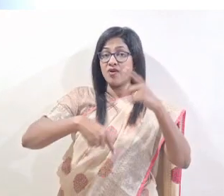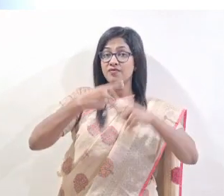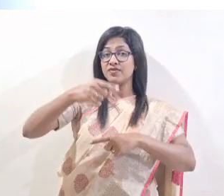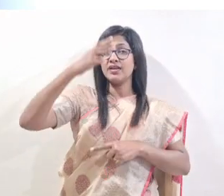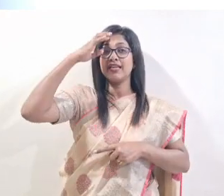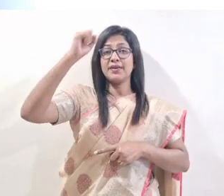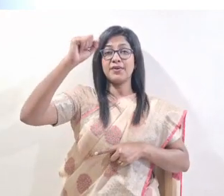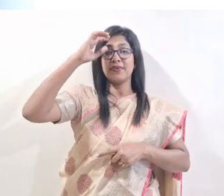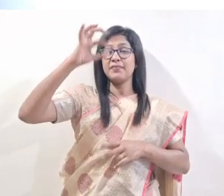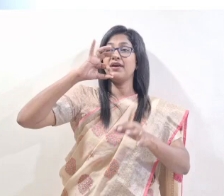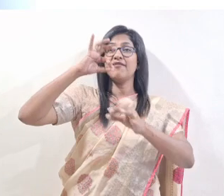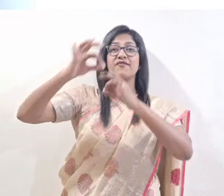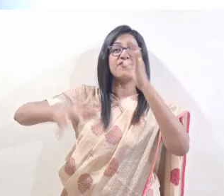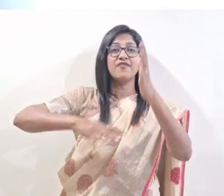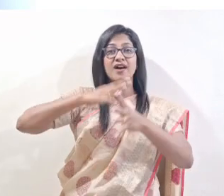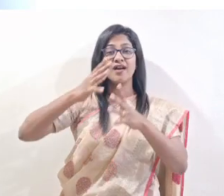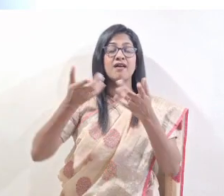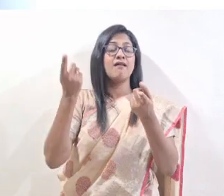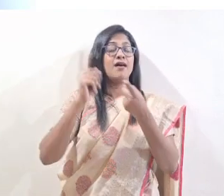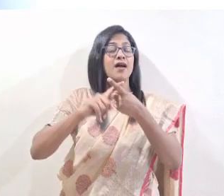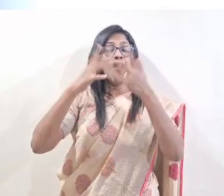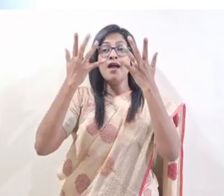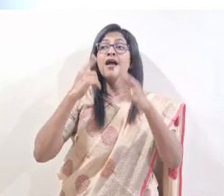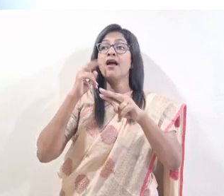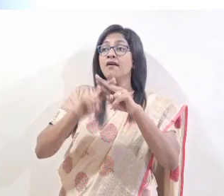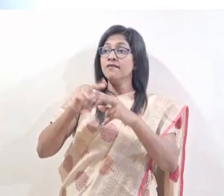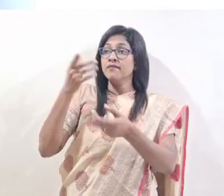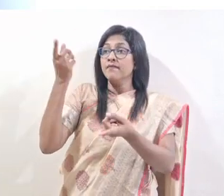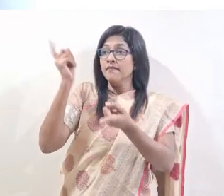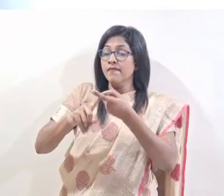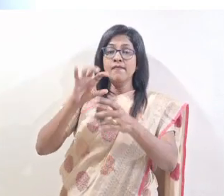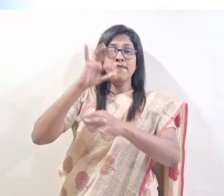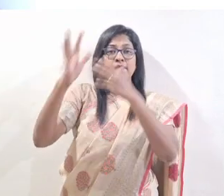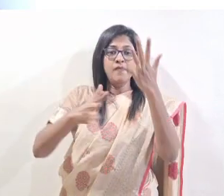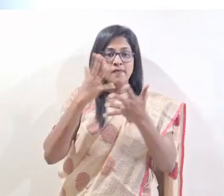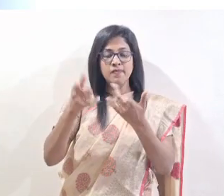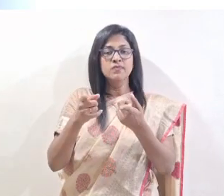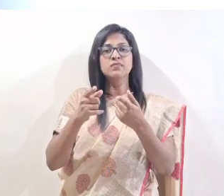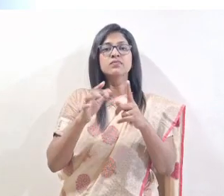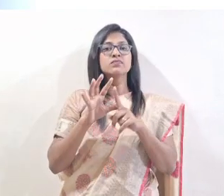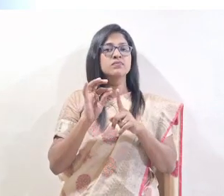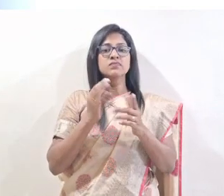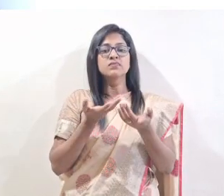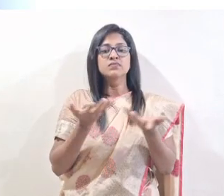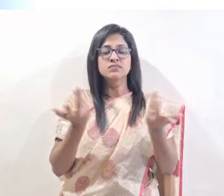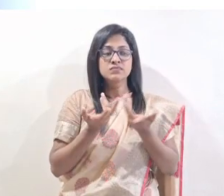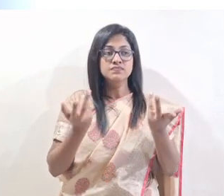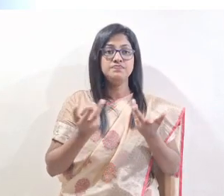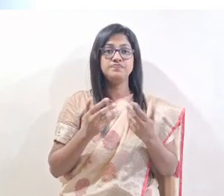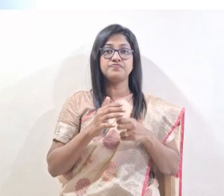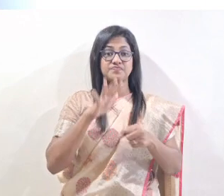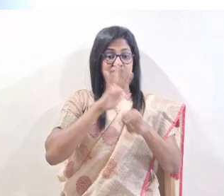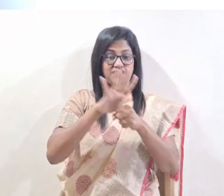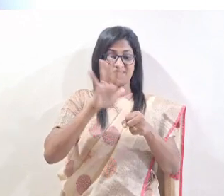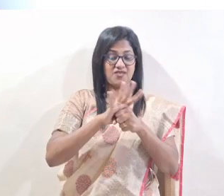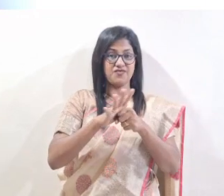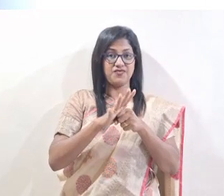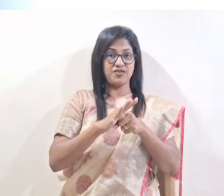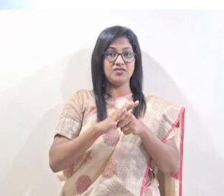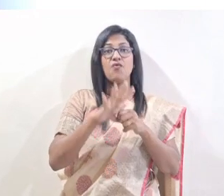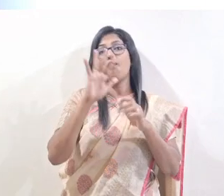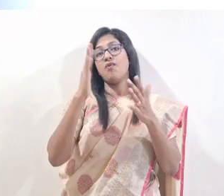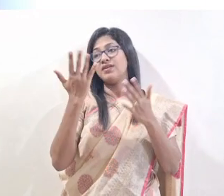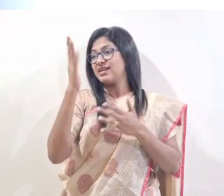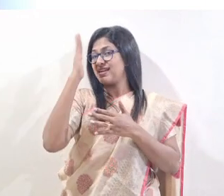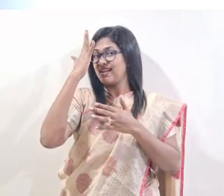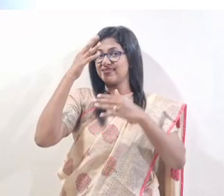to my mind because of the fire loads and what happens if there's a fire is the use of plywood and